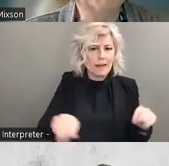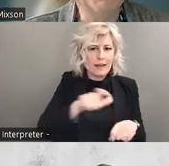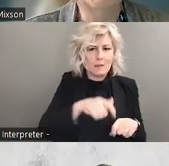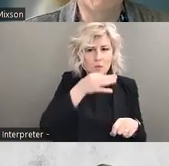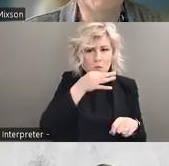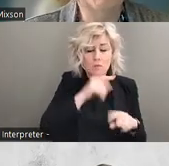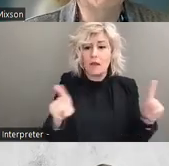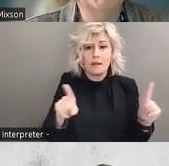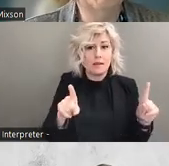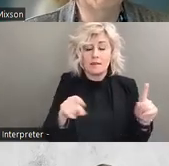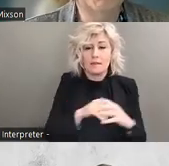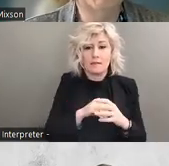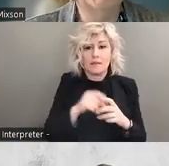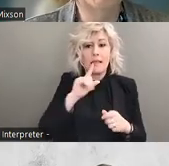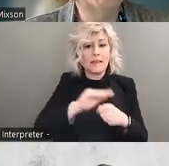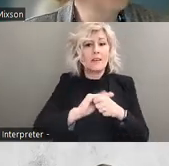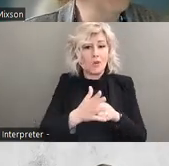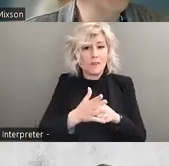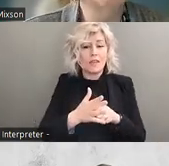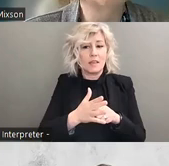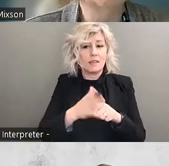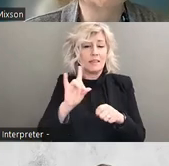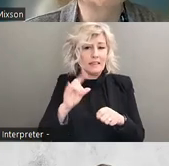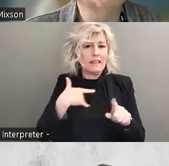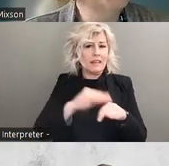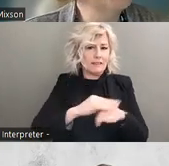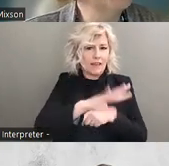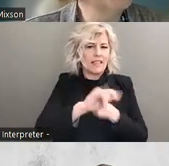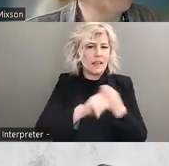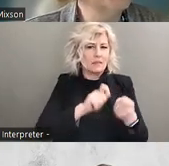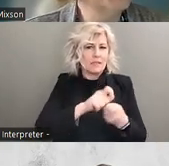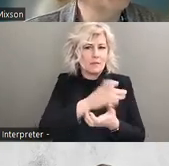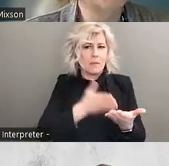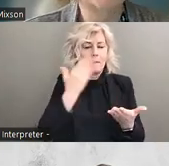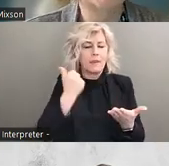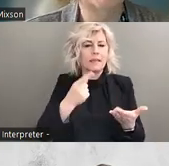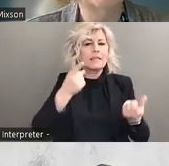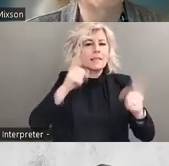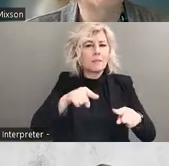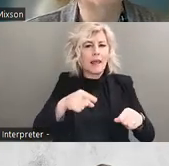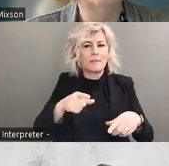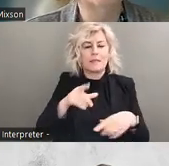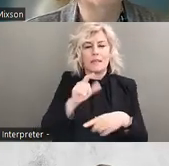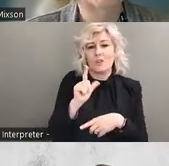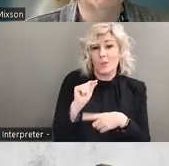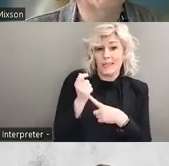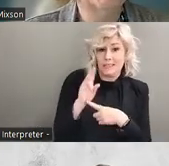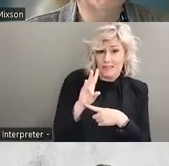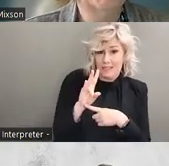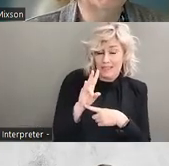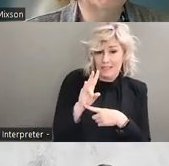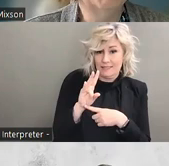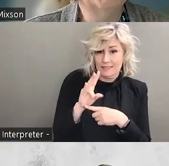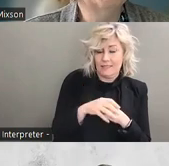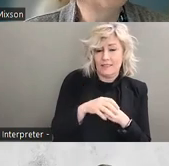it hasn't. And I think COVID did have a lot to do with that particular piece, because the settlement came in 2017. And